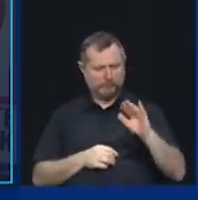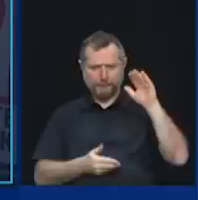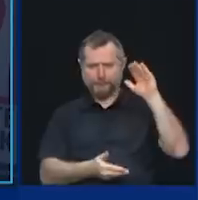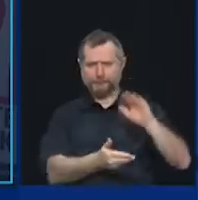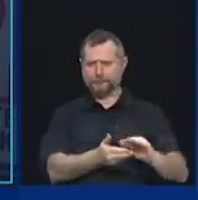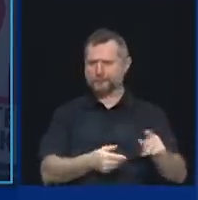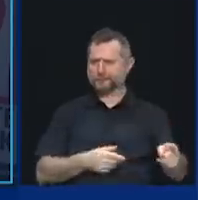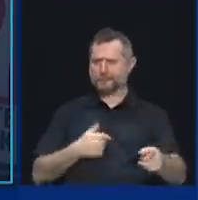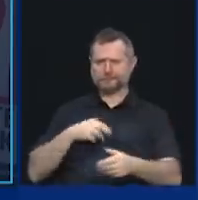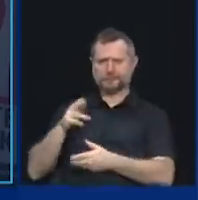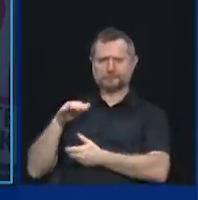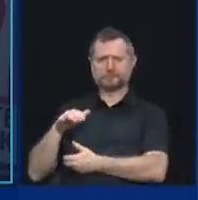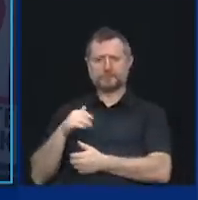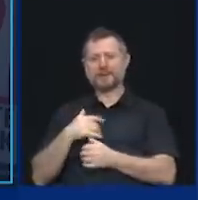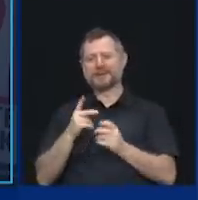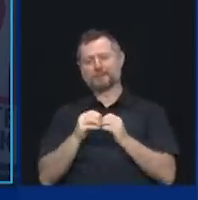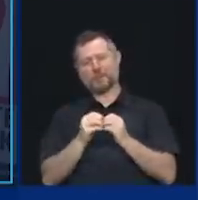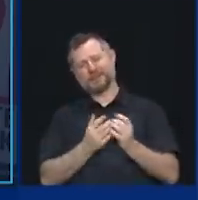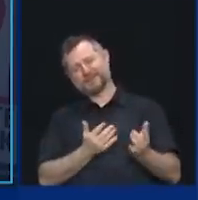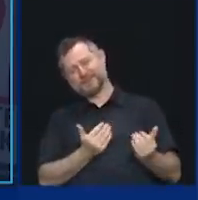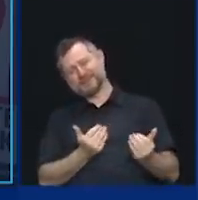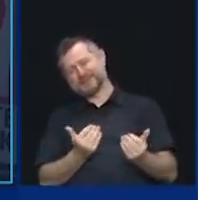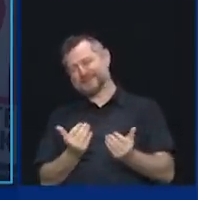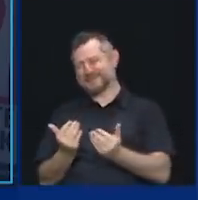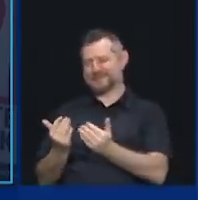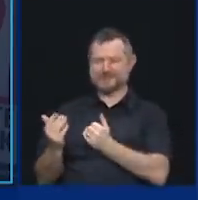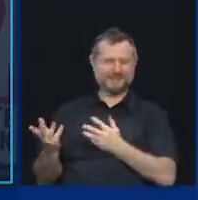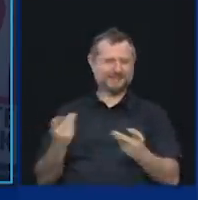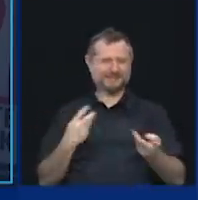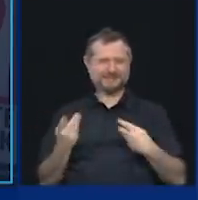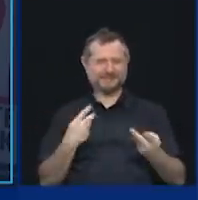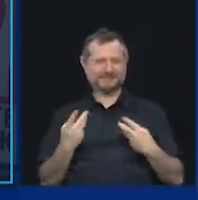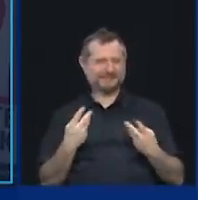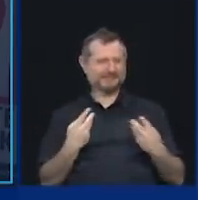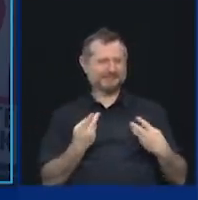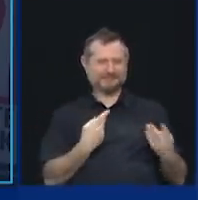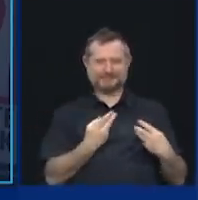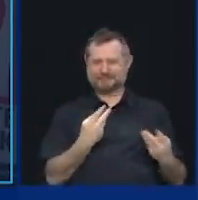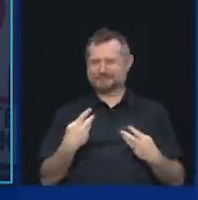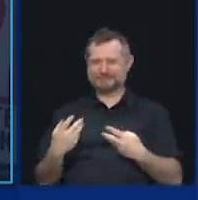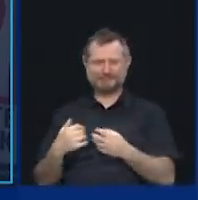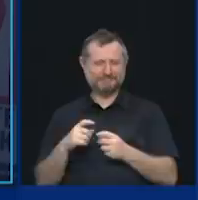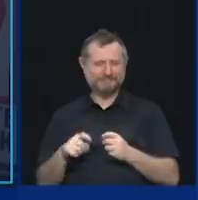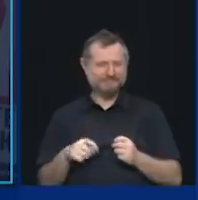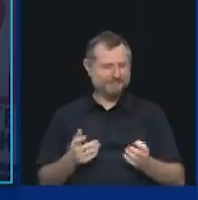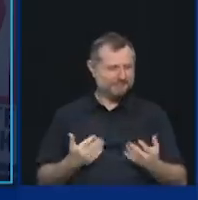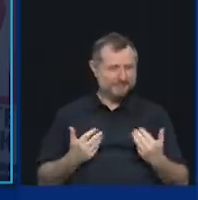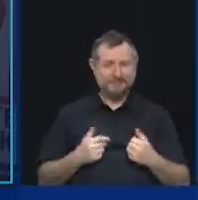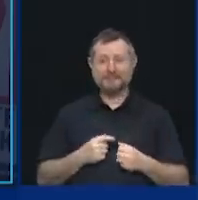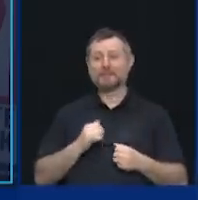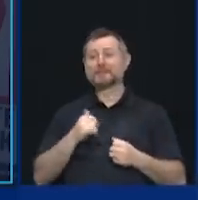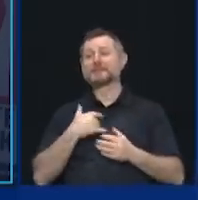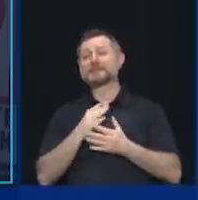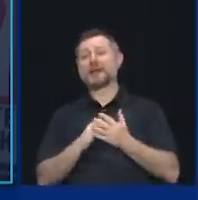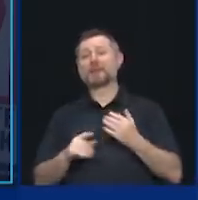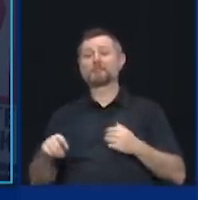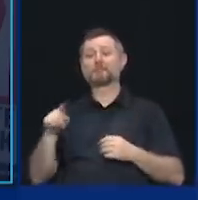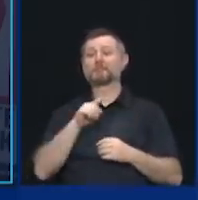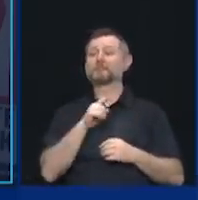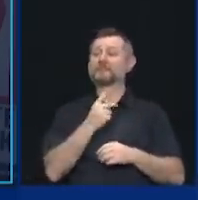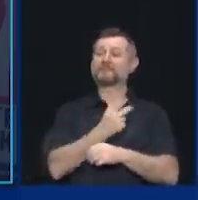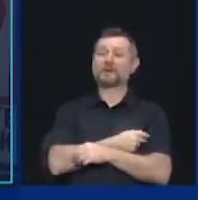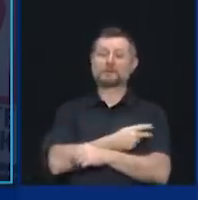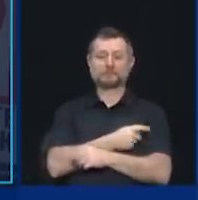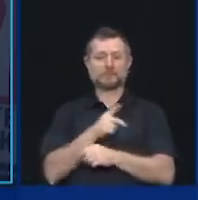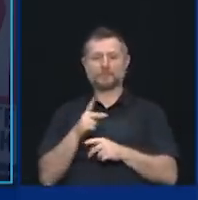people coming into vaccination centers to justify having the centers open right now. We